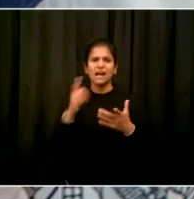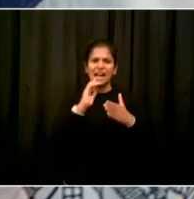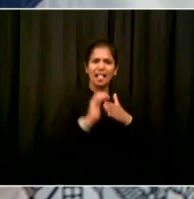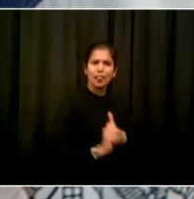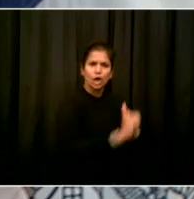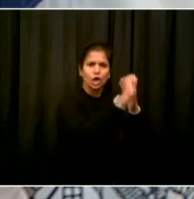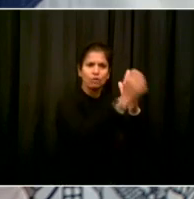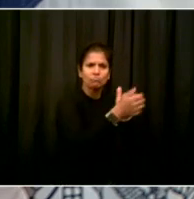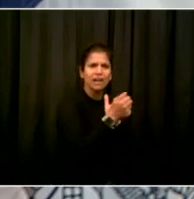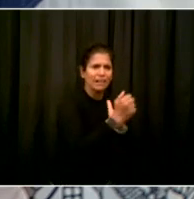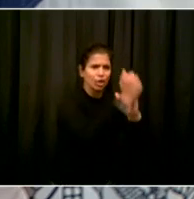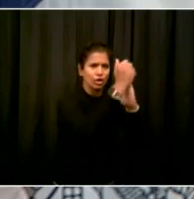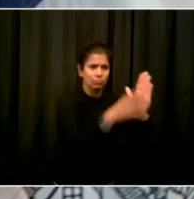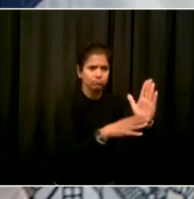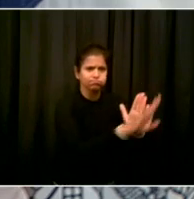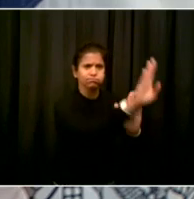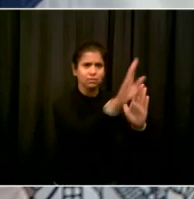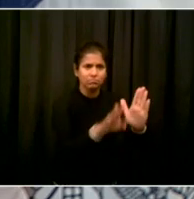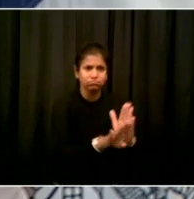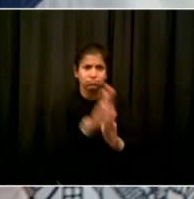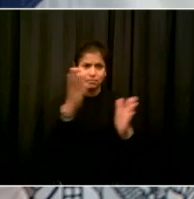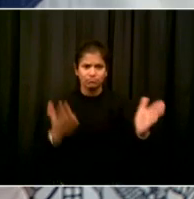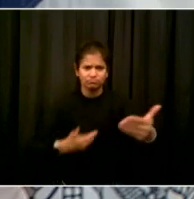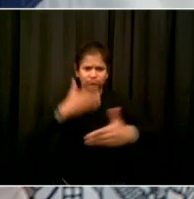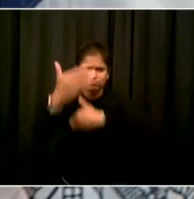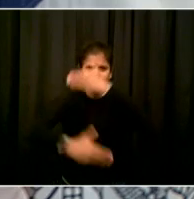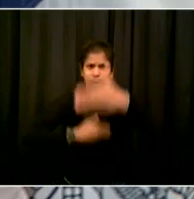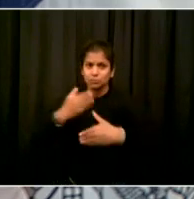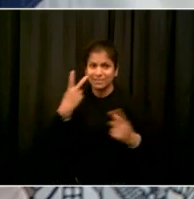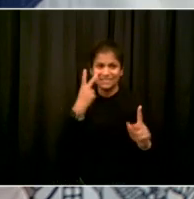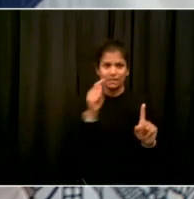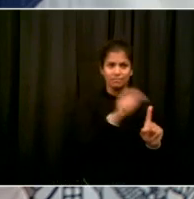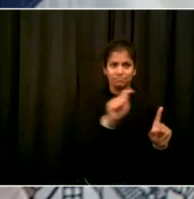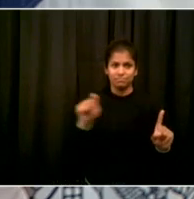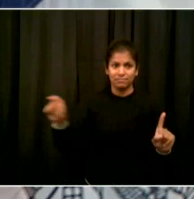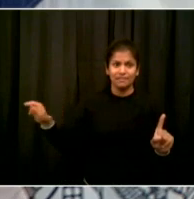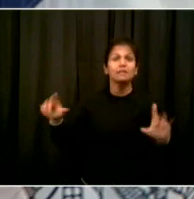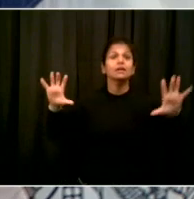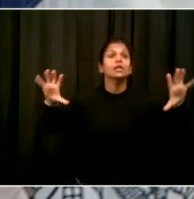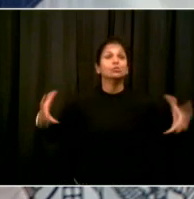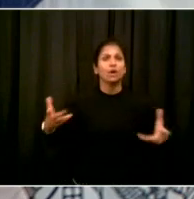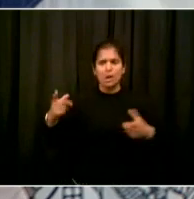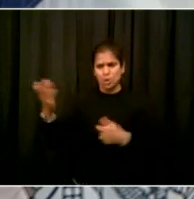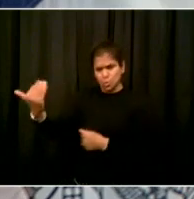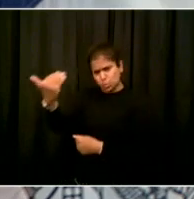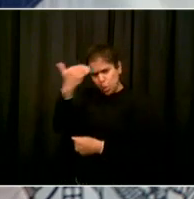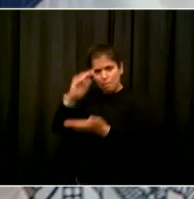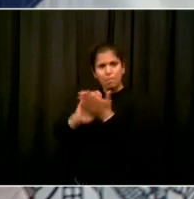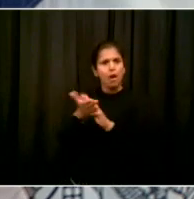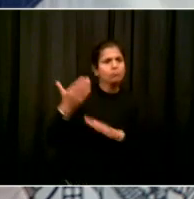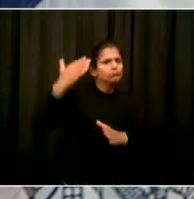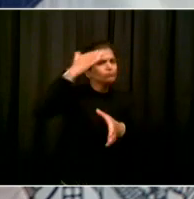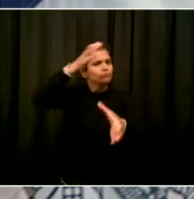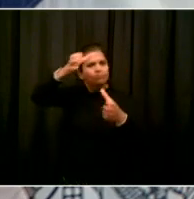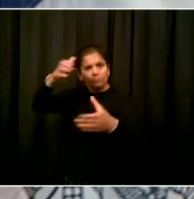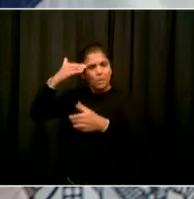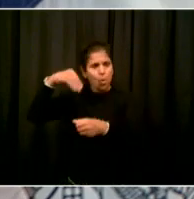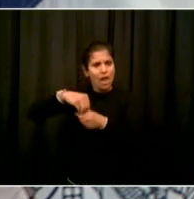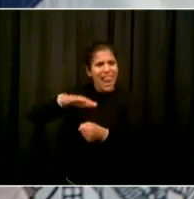York City. We know that a police force that listens to the people, works with the people, represents the